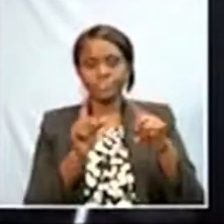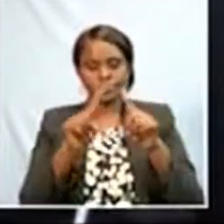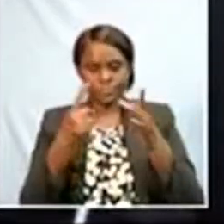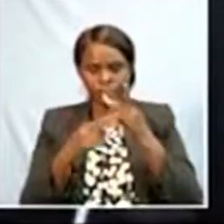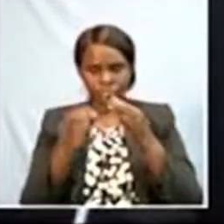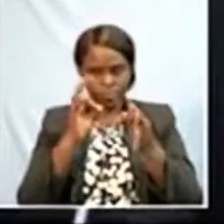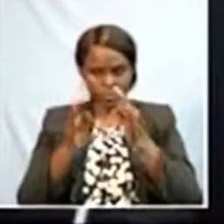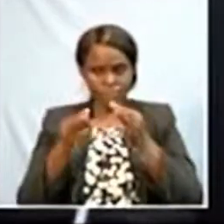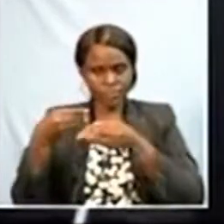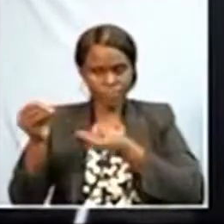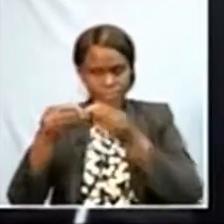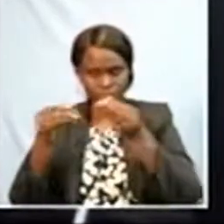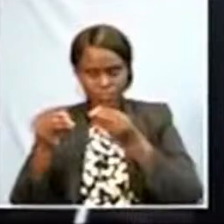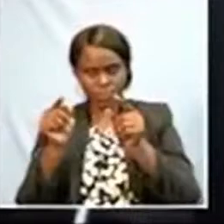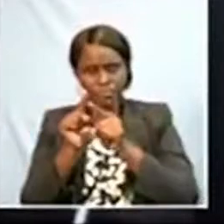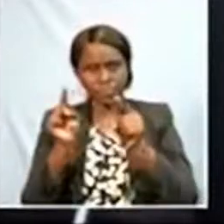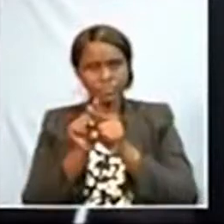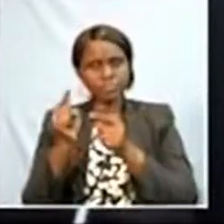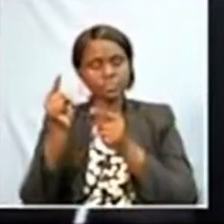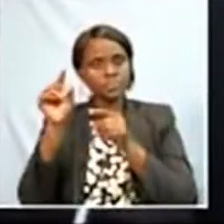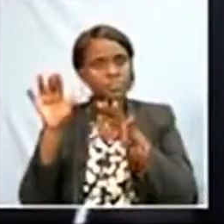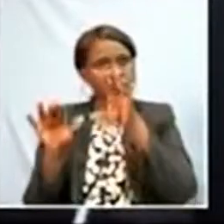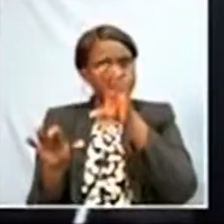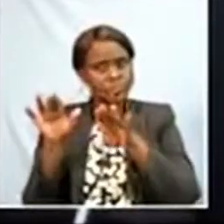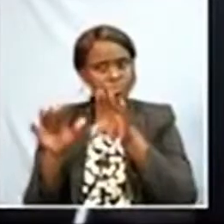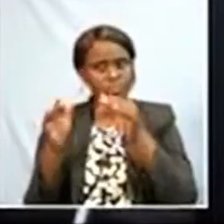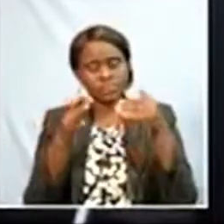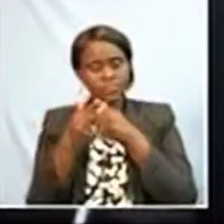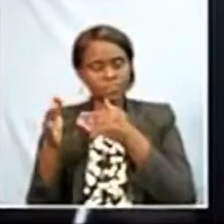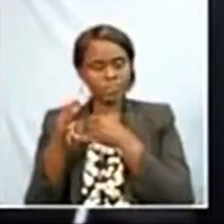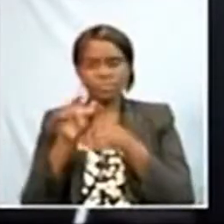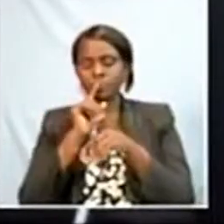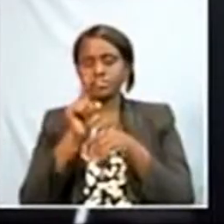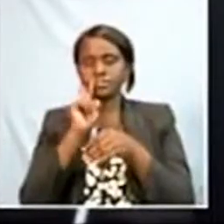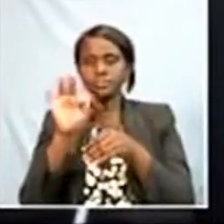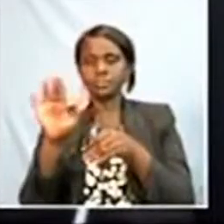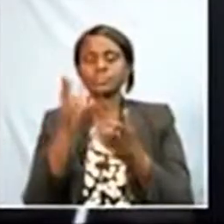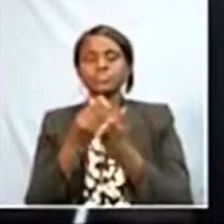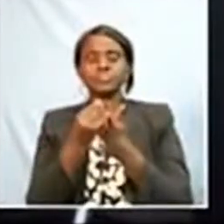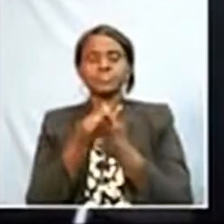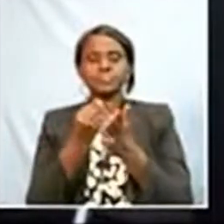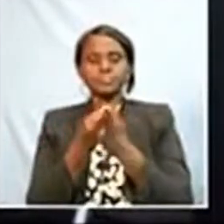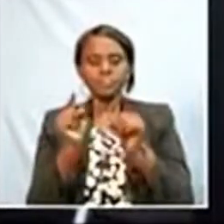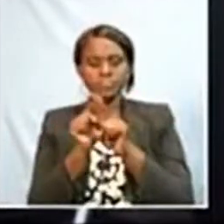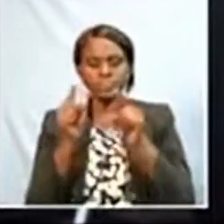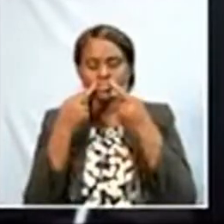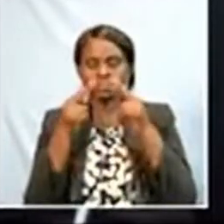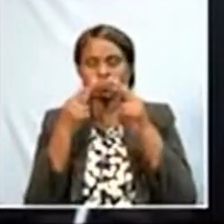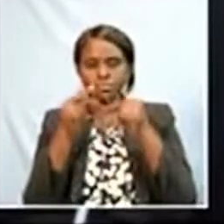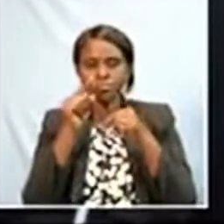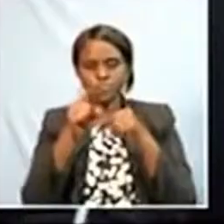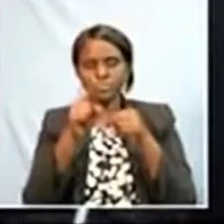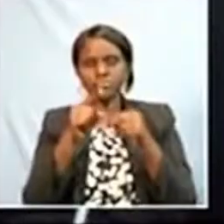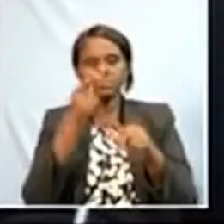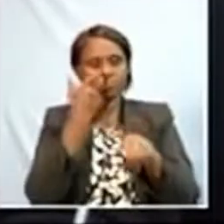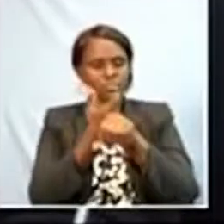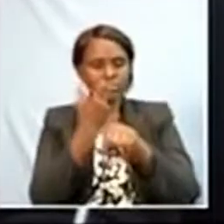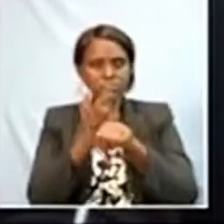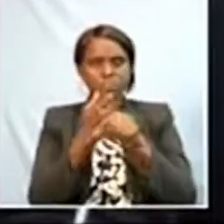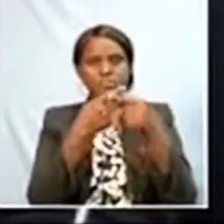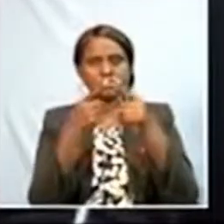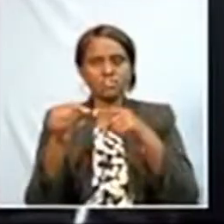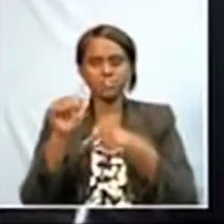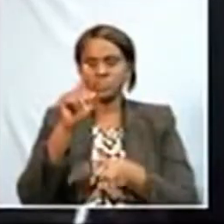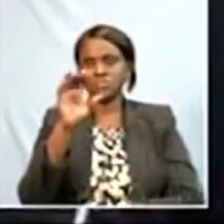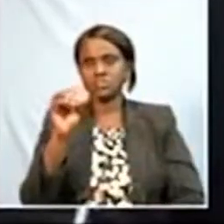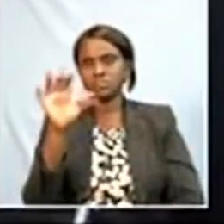However, if expenditure is weighed against the actual funding, the result is adverse variance